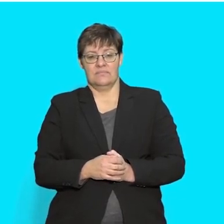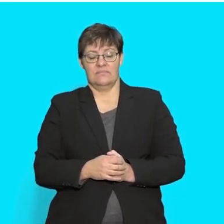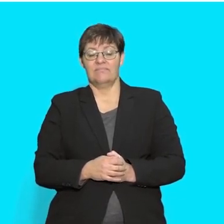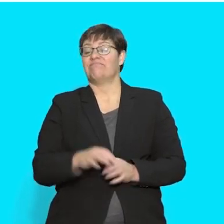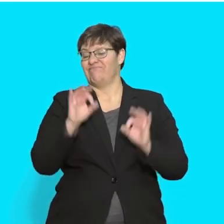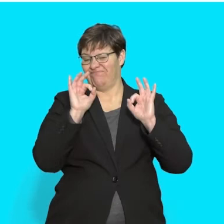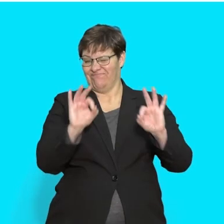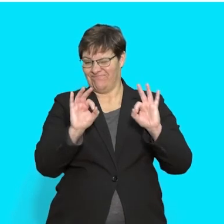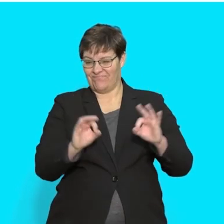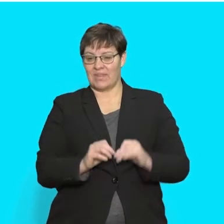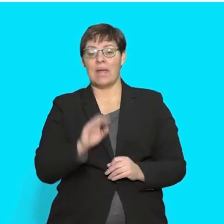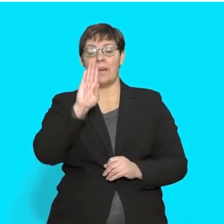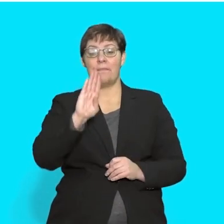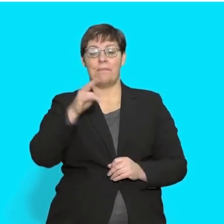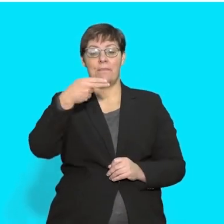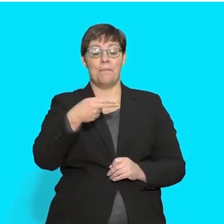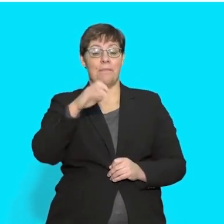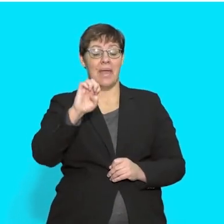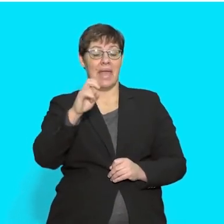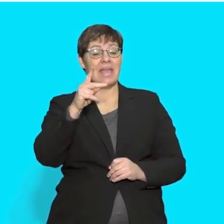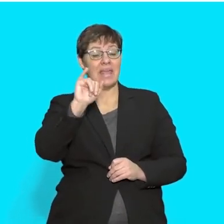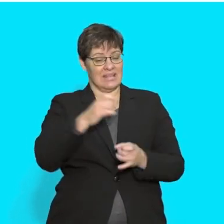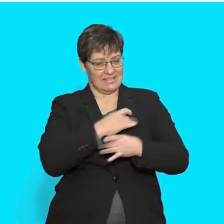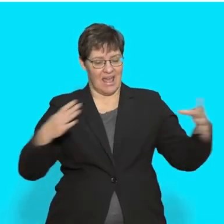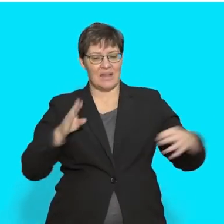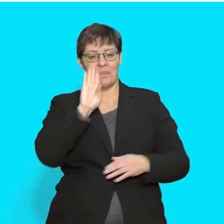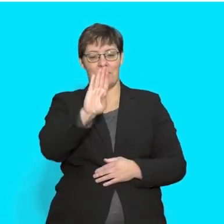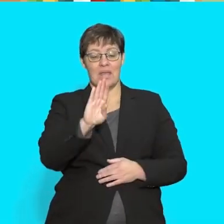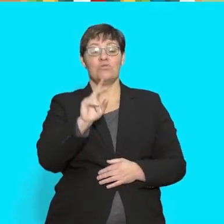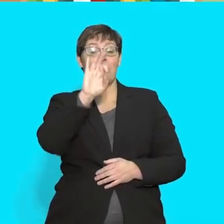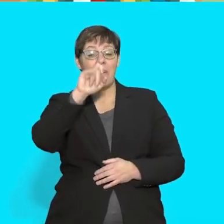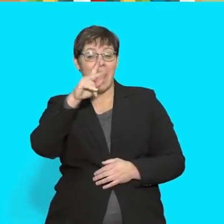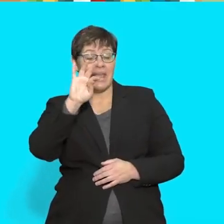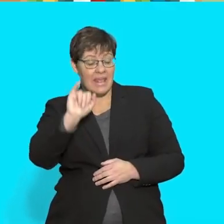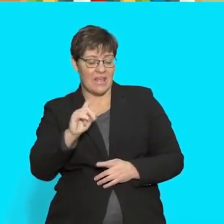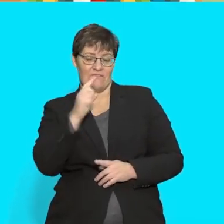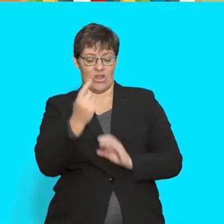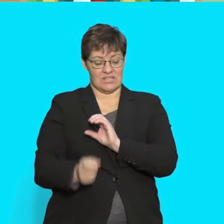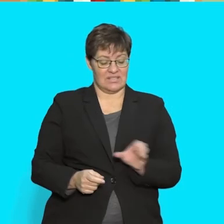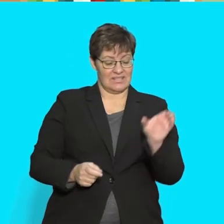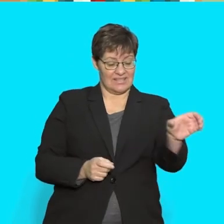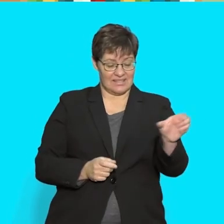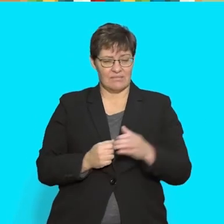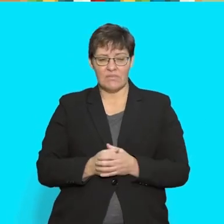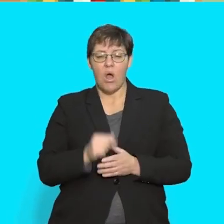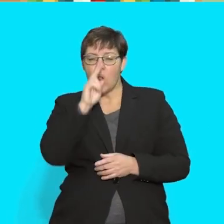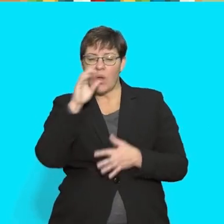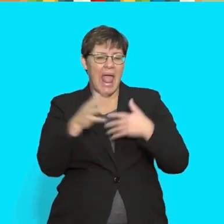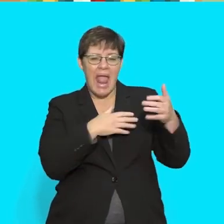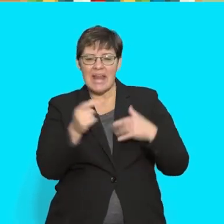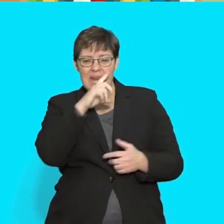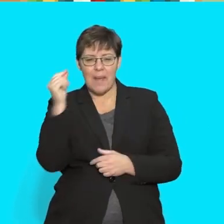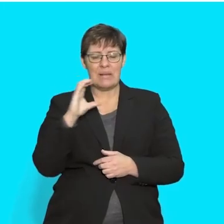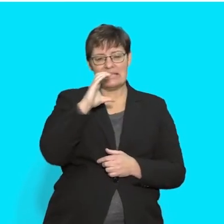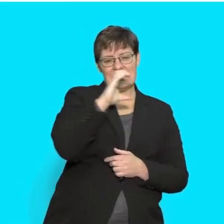Good. Beggy begins with B, so Beggy comes first. Now look for any names beginning with C